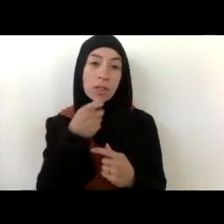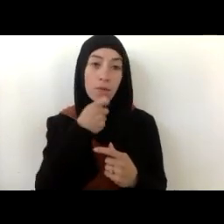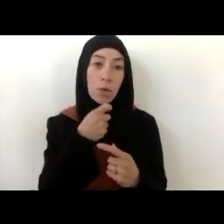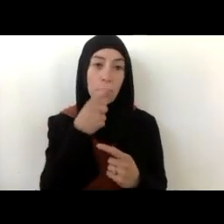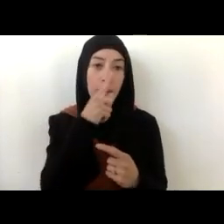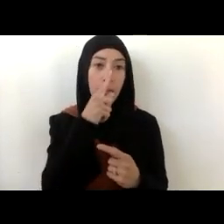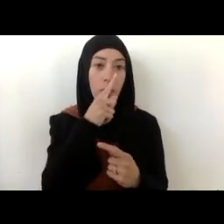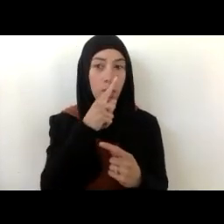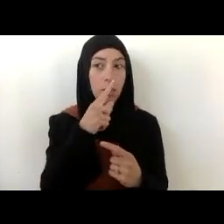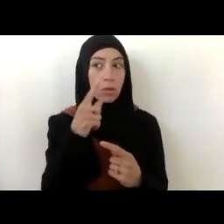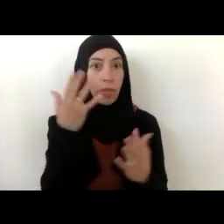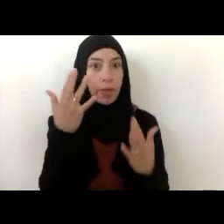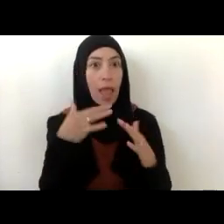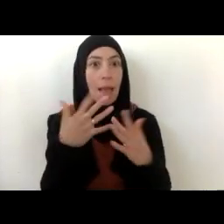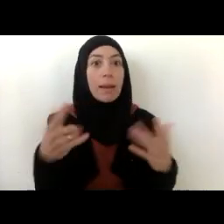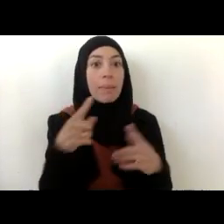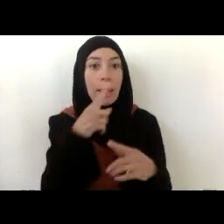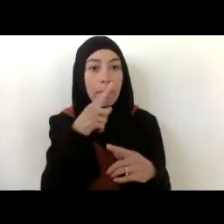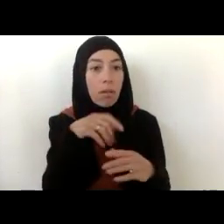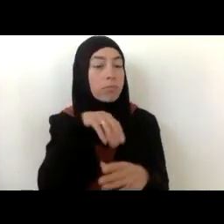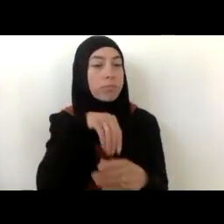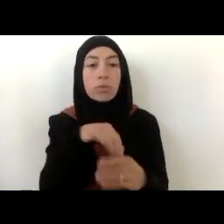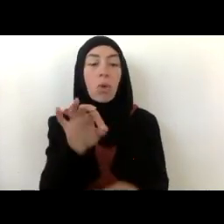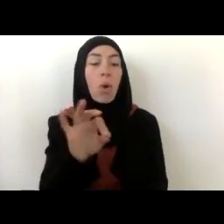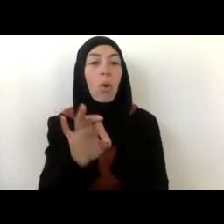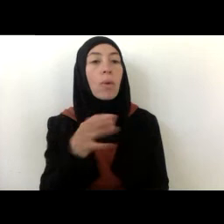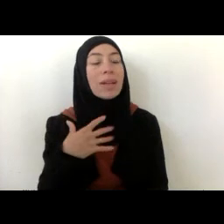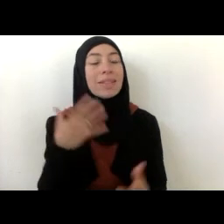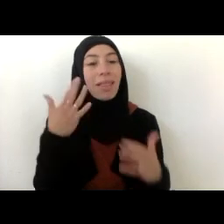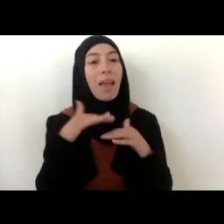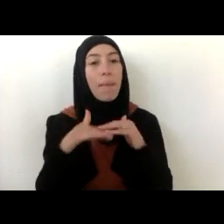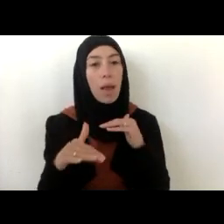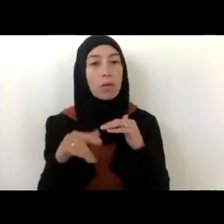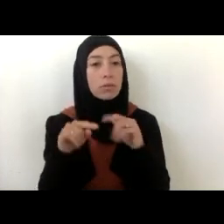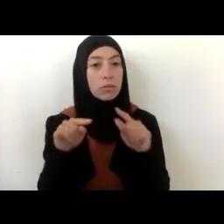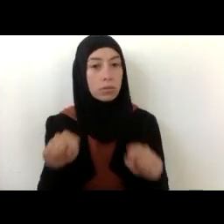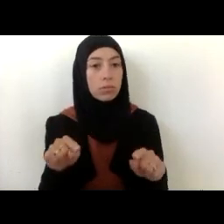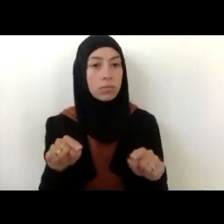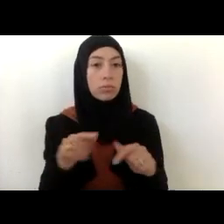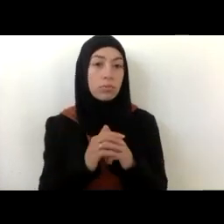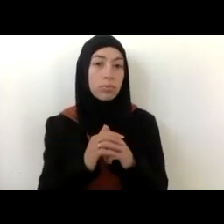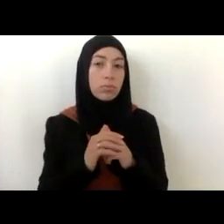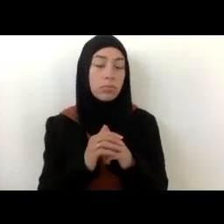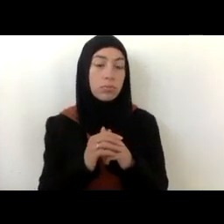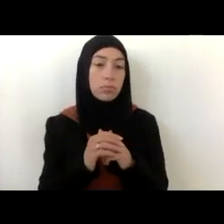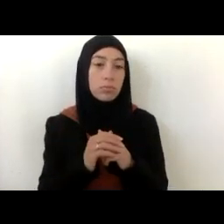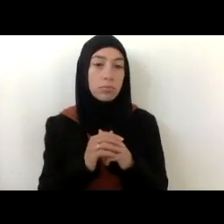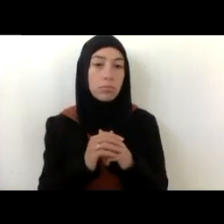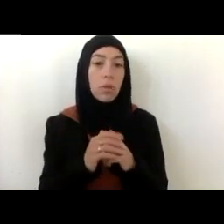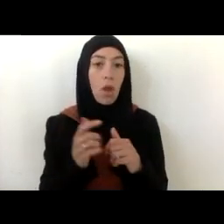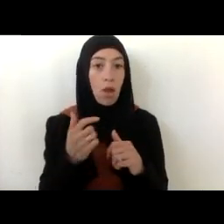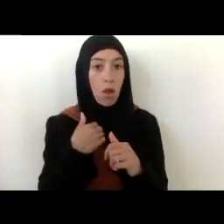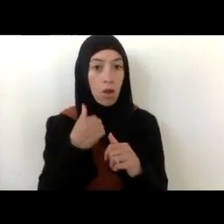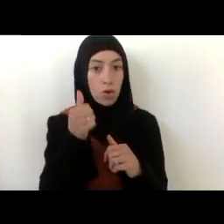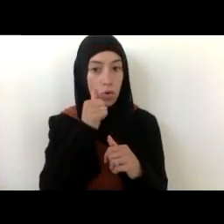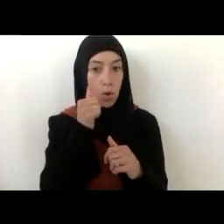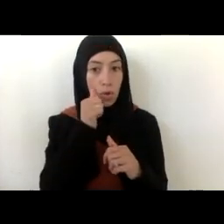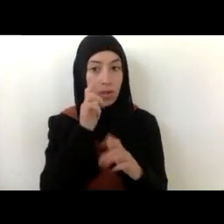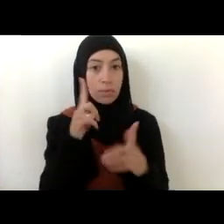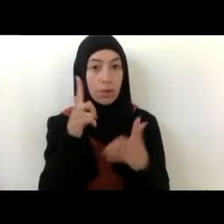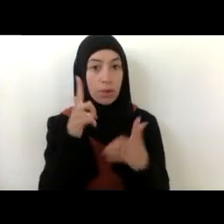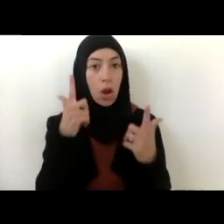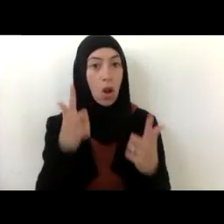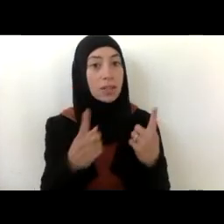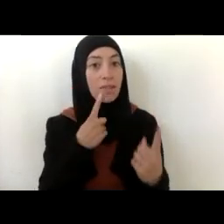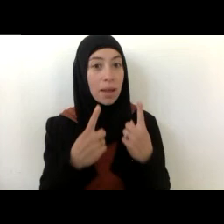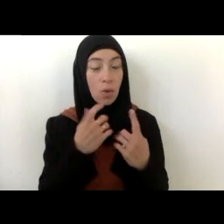competition with each other. Yeah, understand. I am conscious that there's been a lot of information,